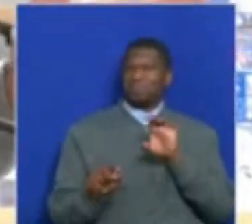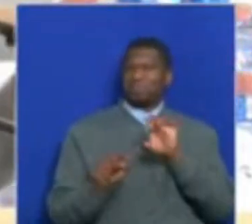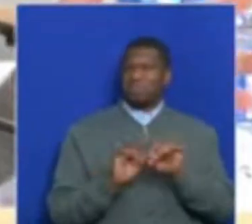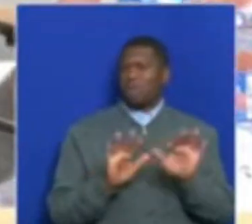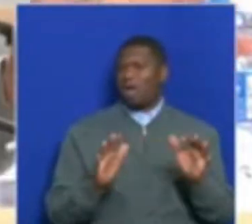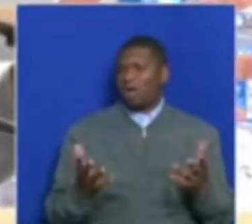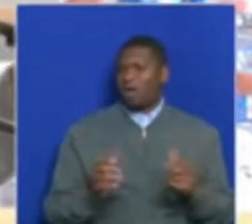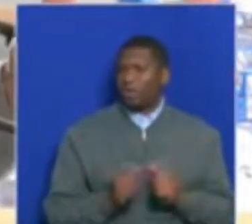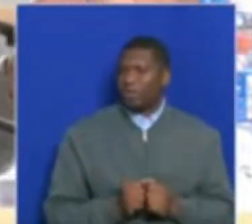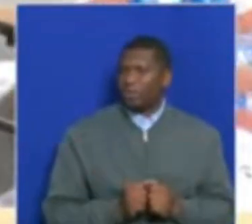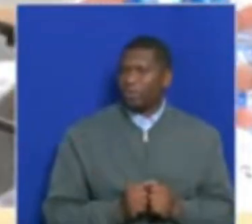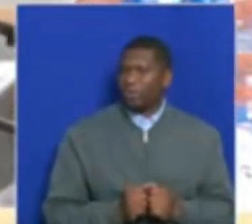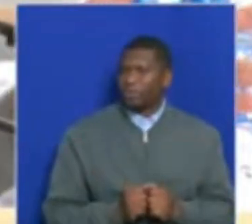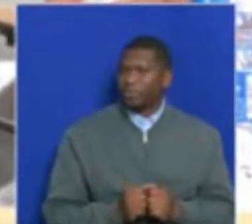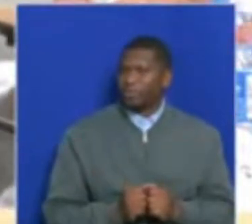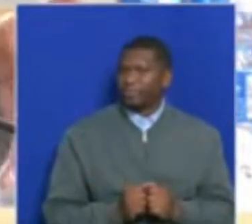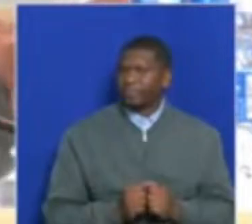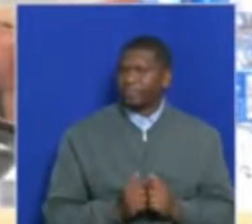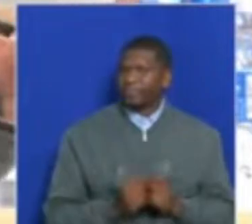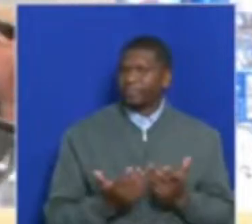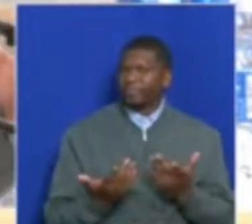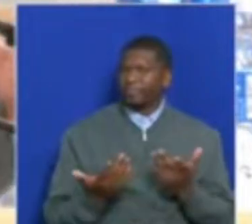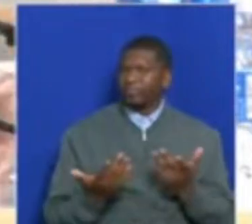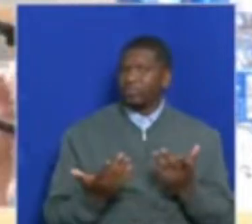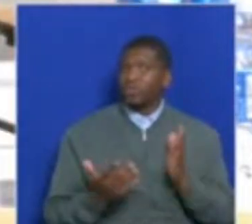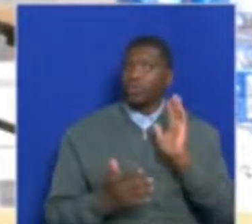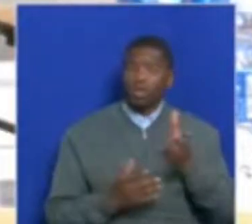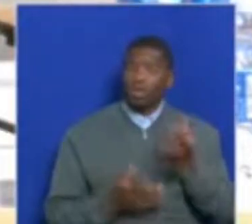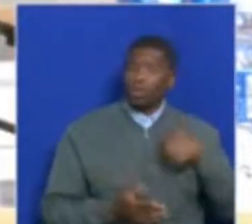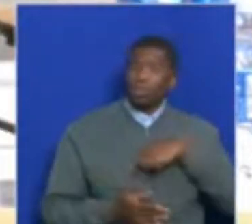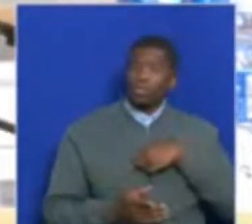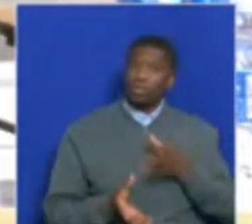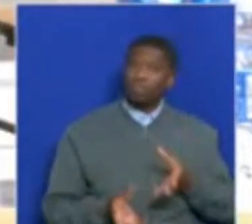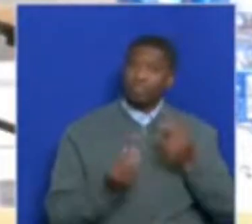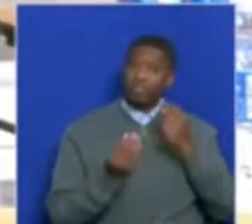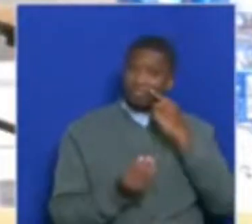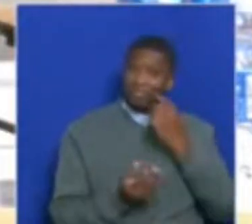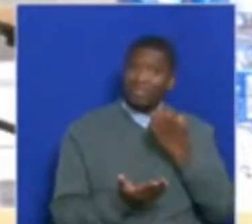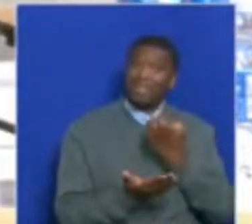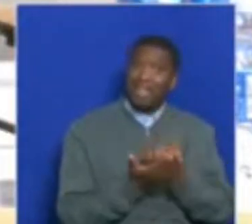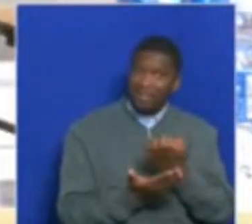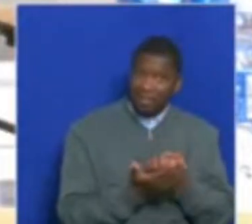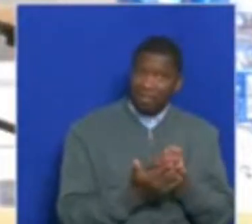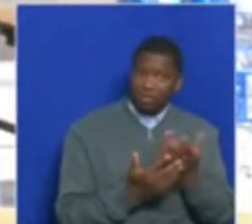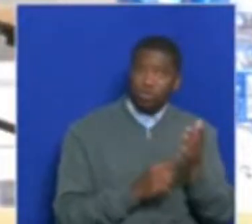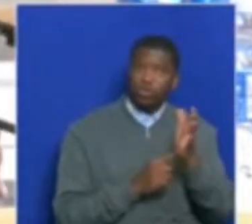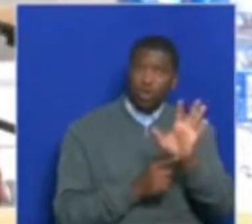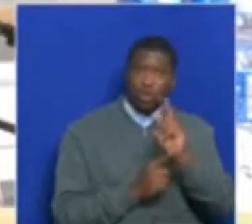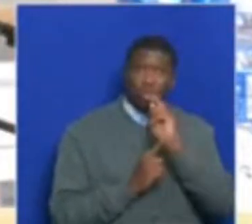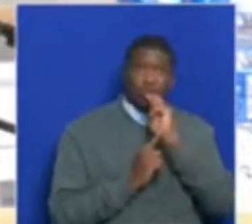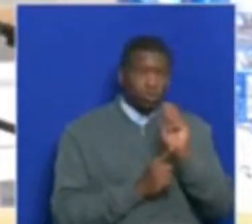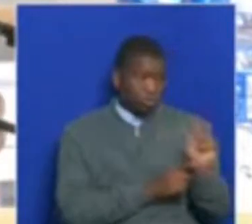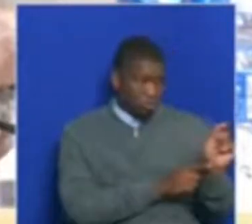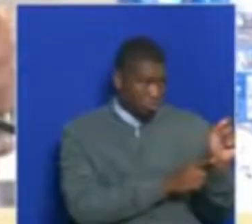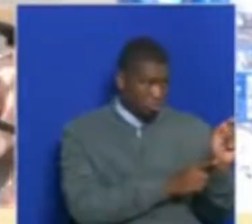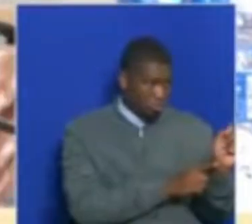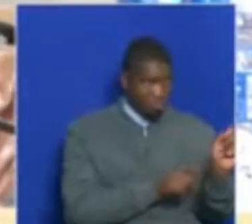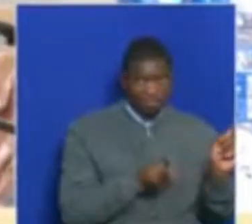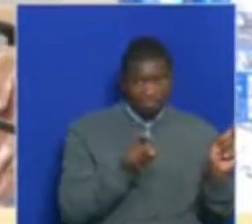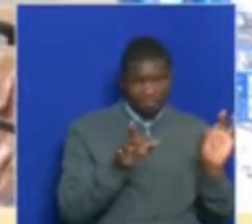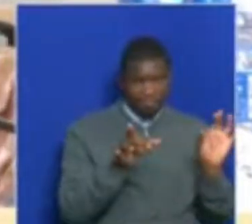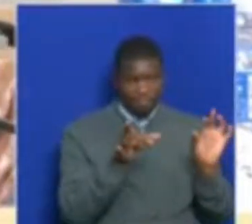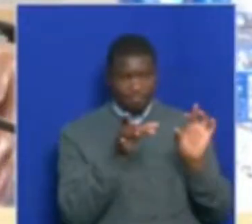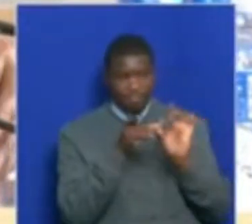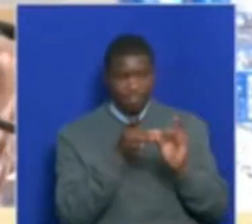we going to be getting evidence that places this transaction that you say happened between Mr. Naika